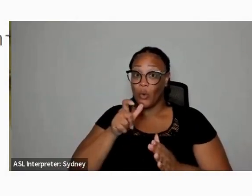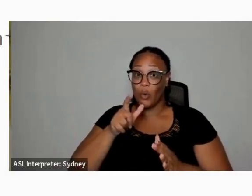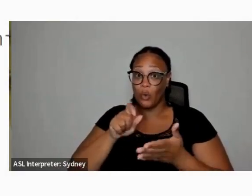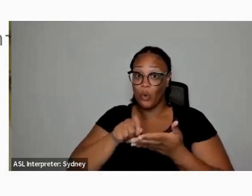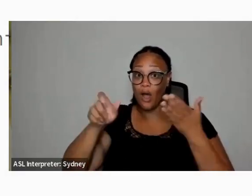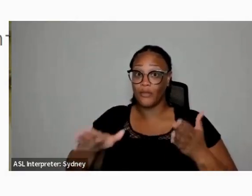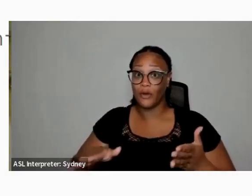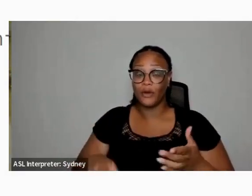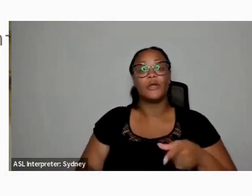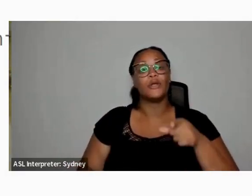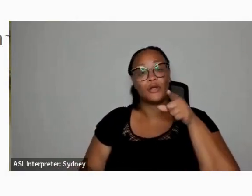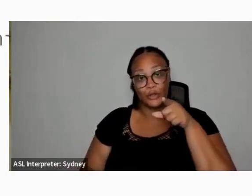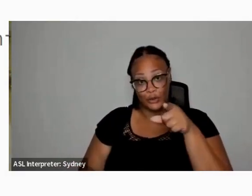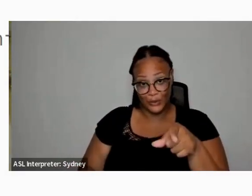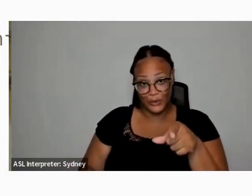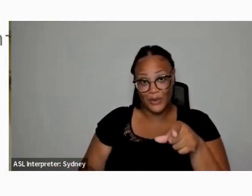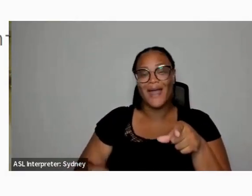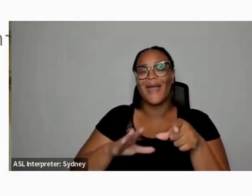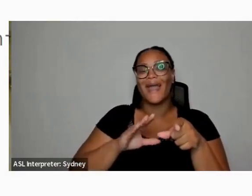child.